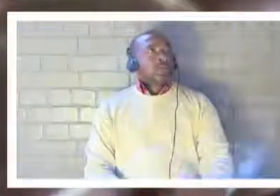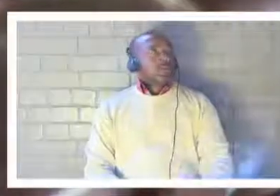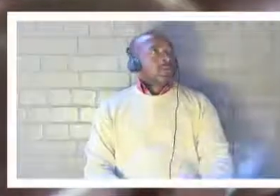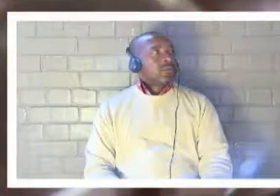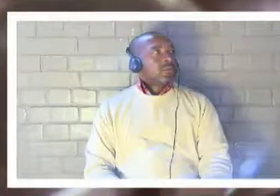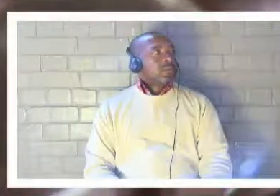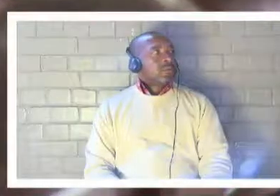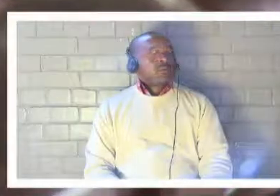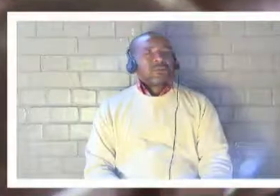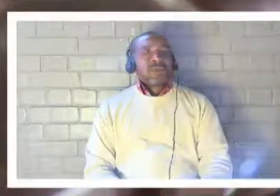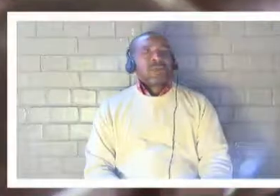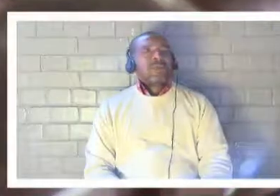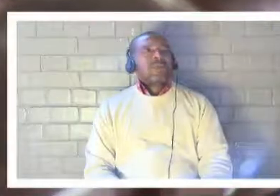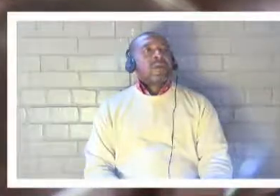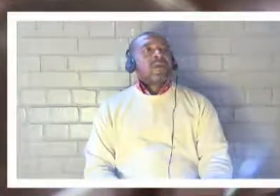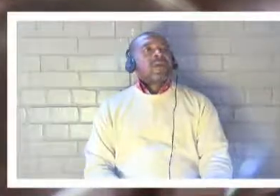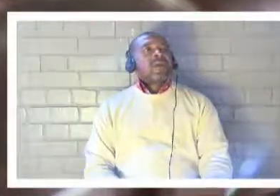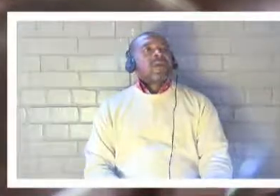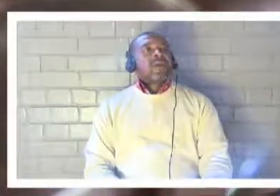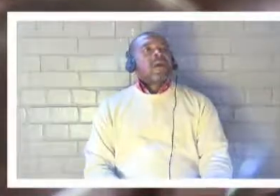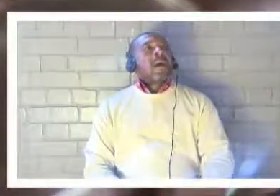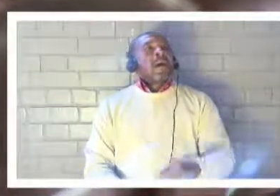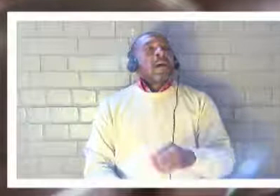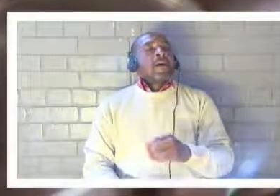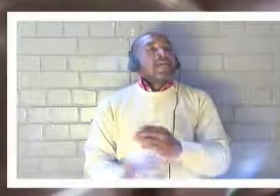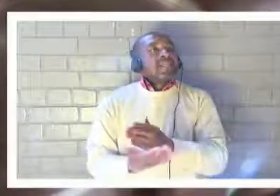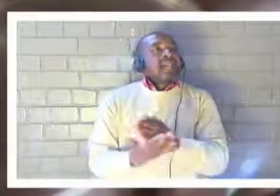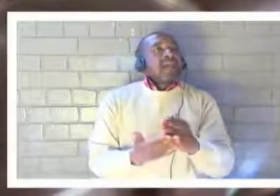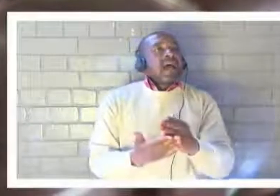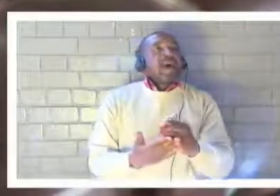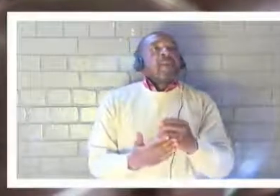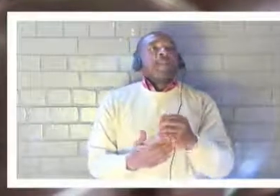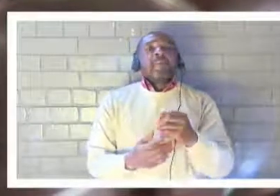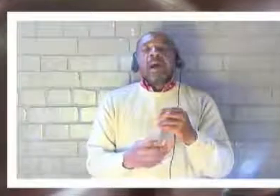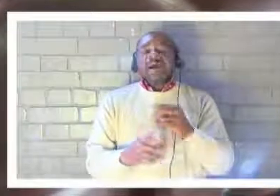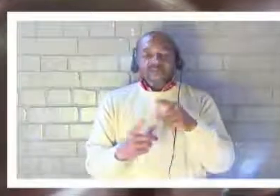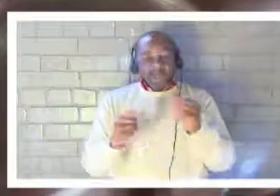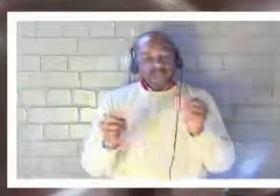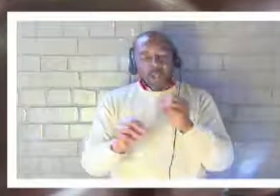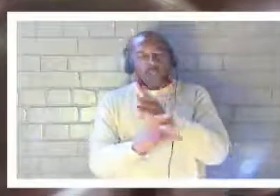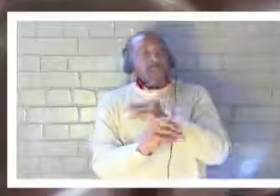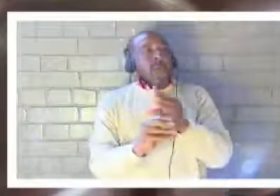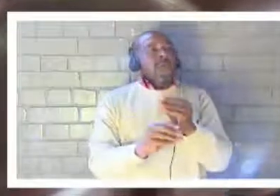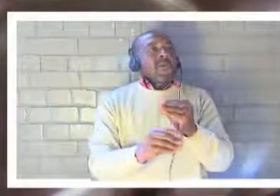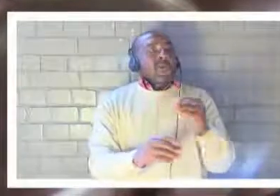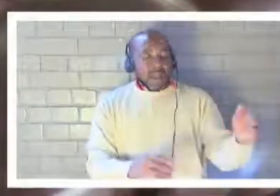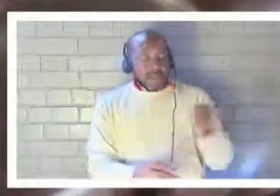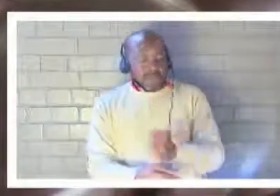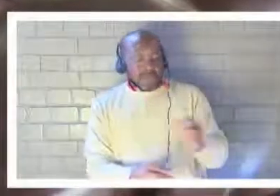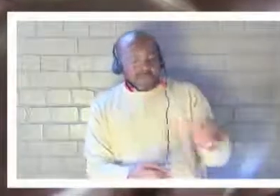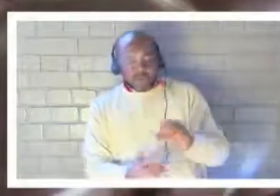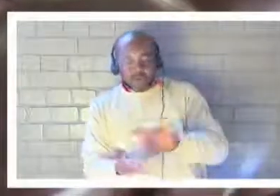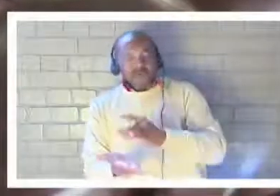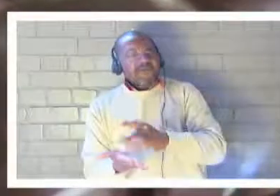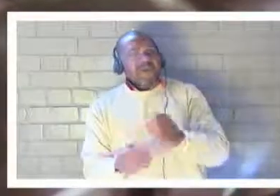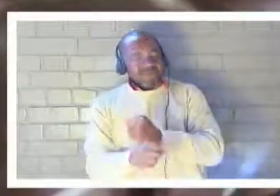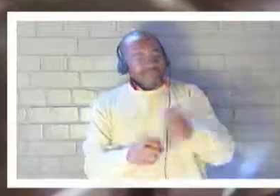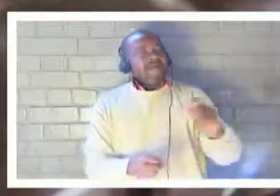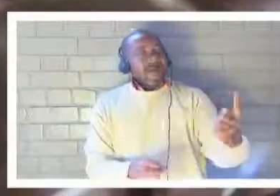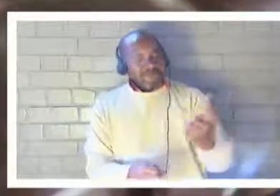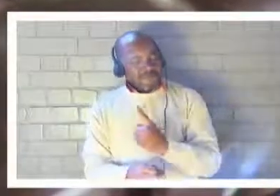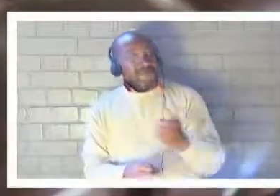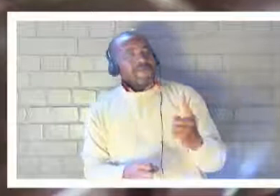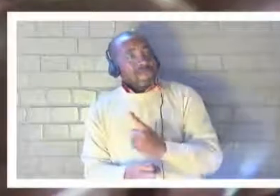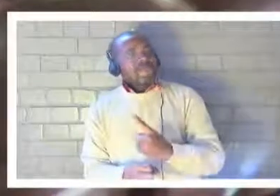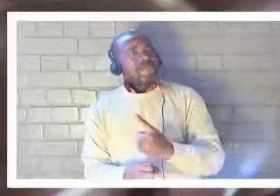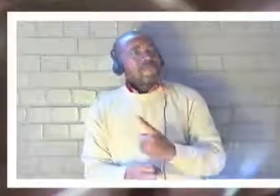alluded, contractors do not show up at all. They show up when we do not know, and the worst part is that